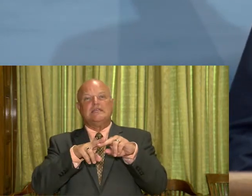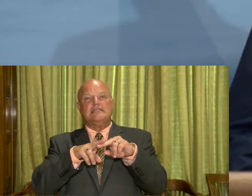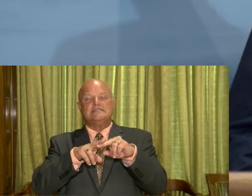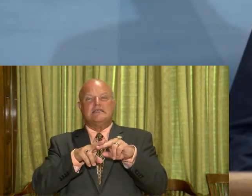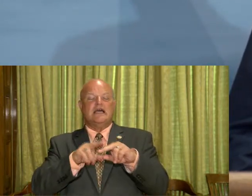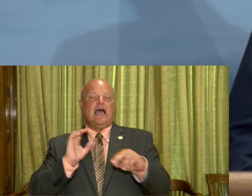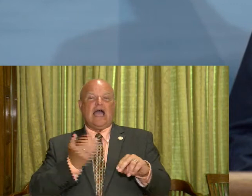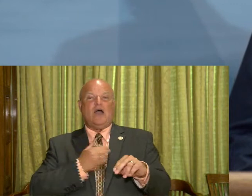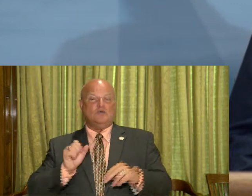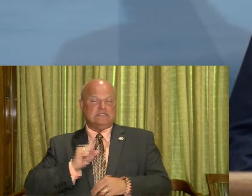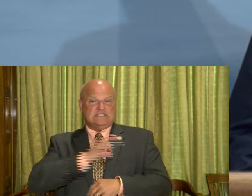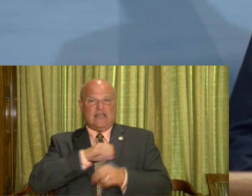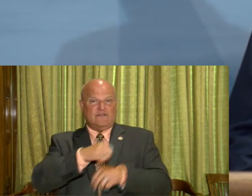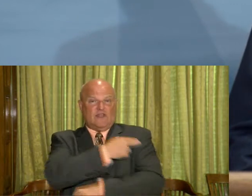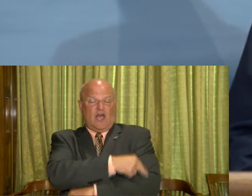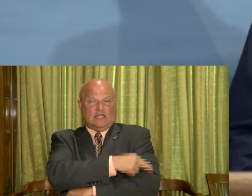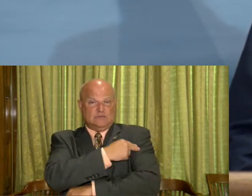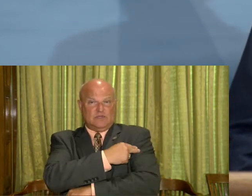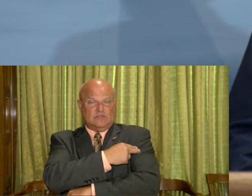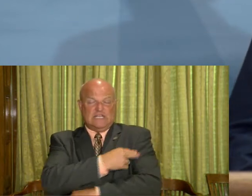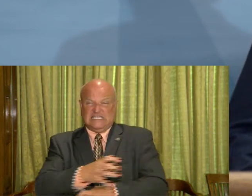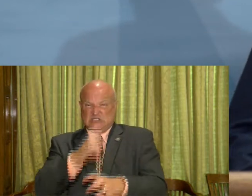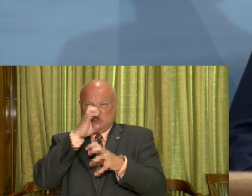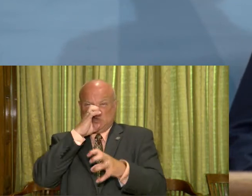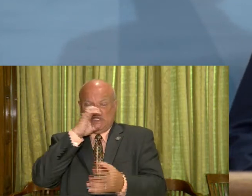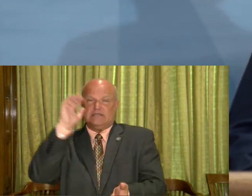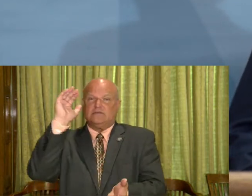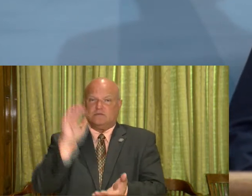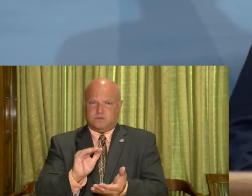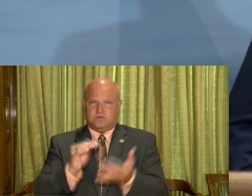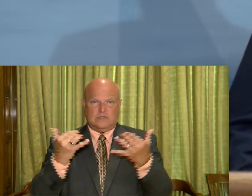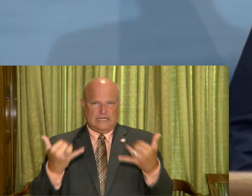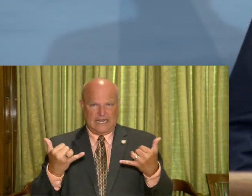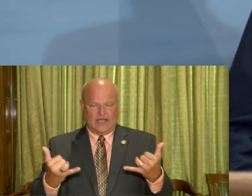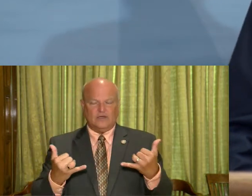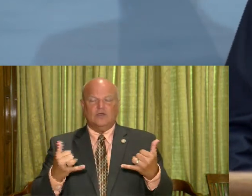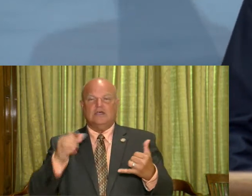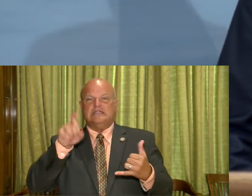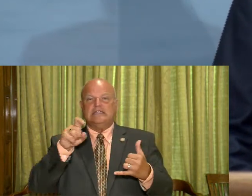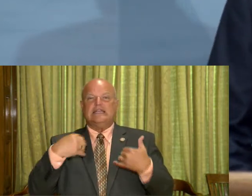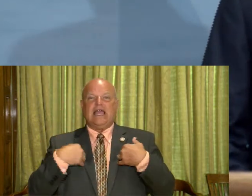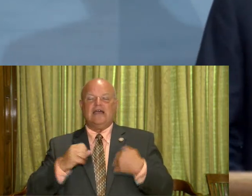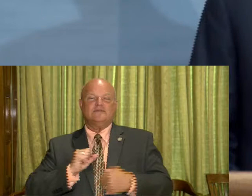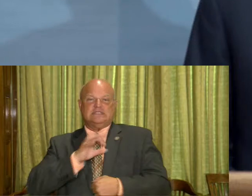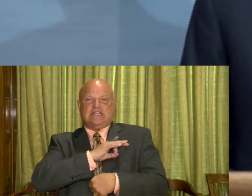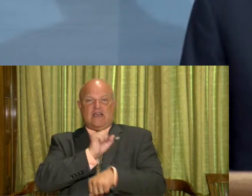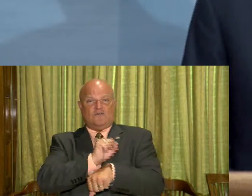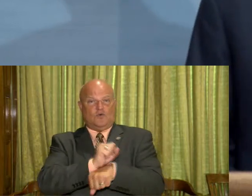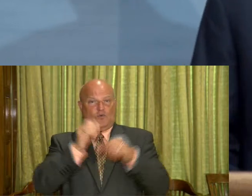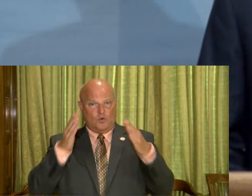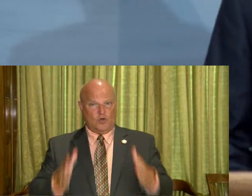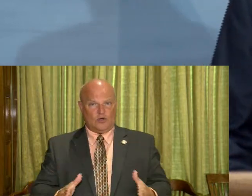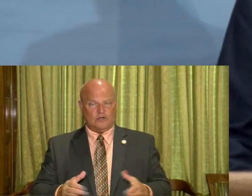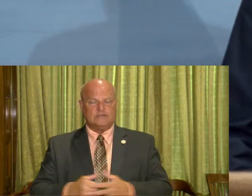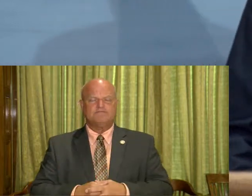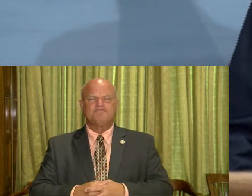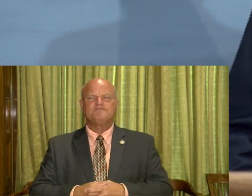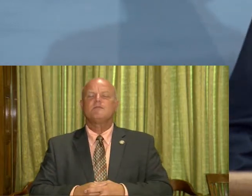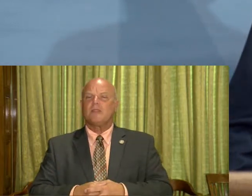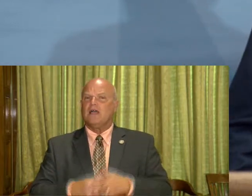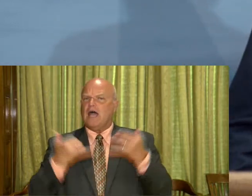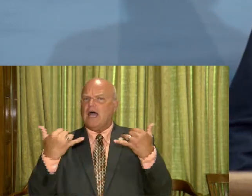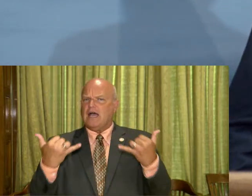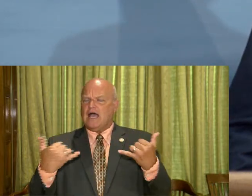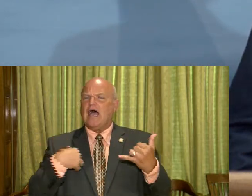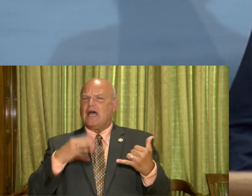our staffing in the hospitals and for those that are in need. Finally, I have spoken to the White House today,